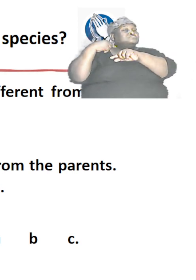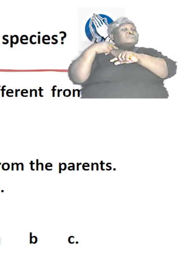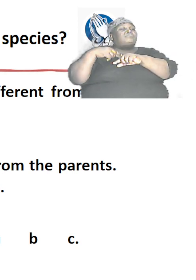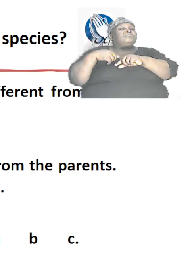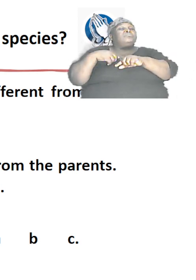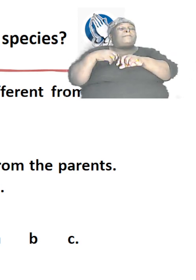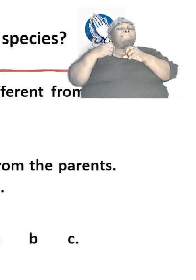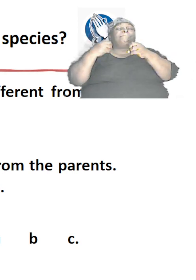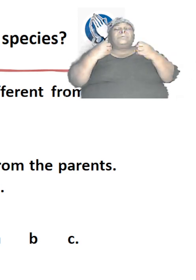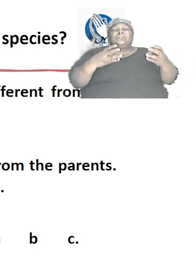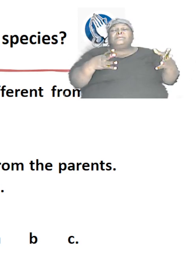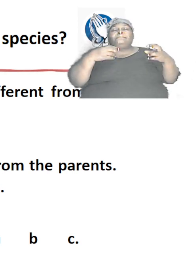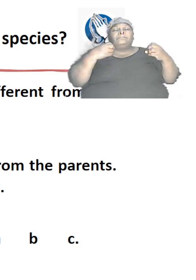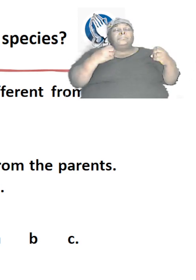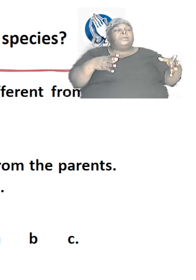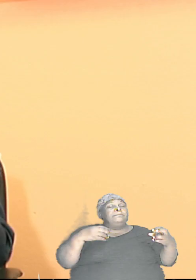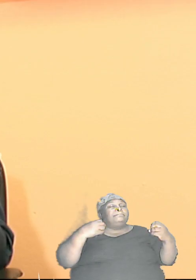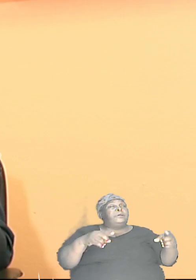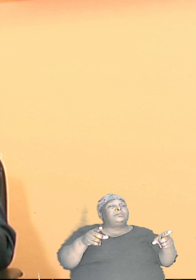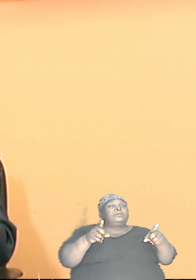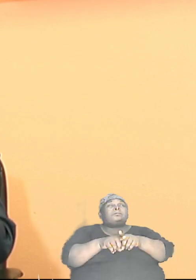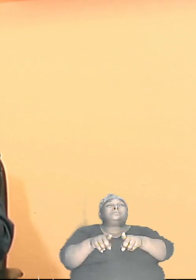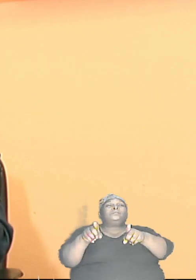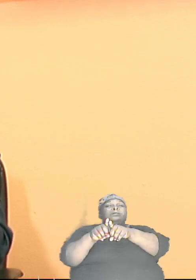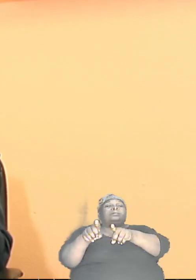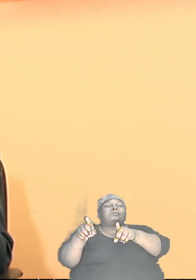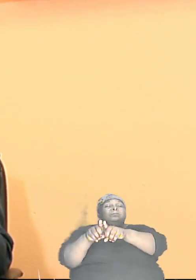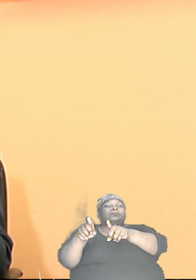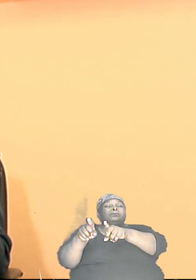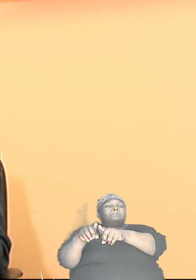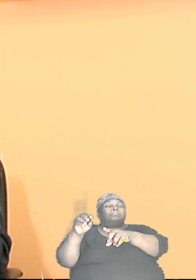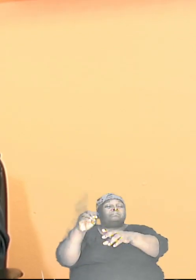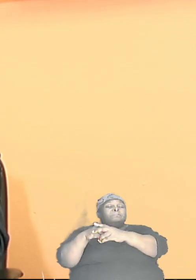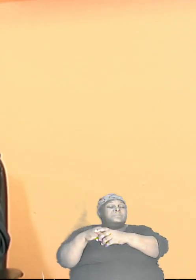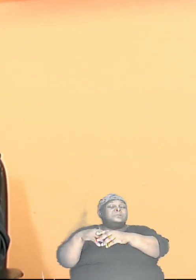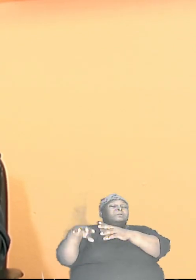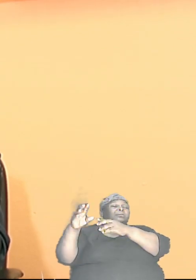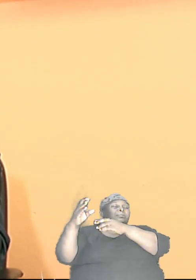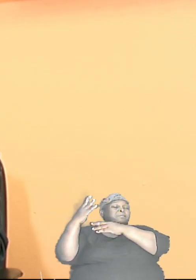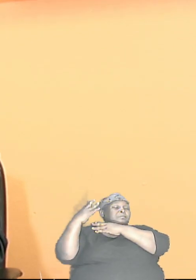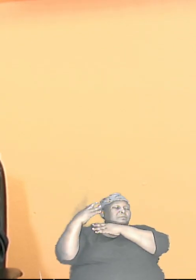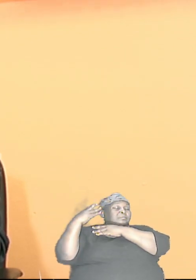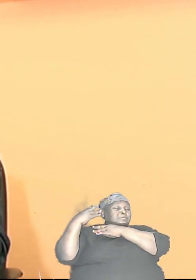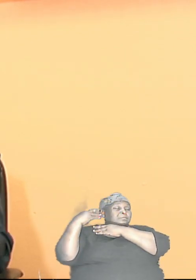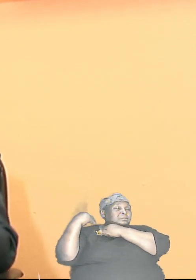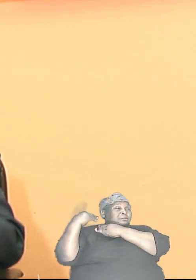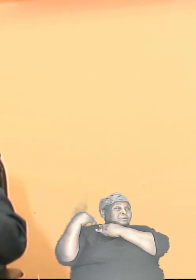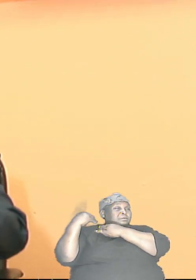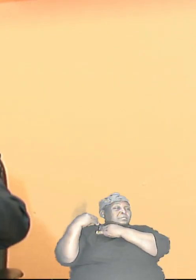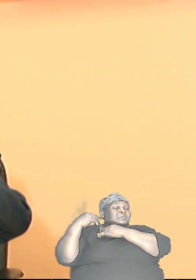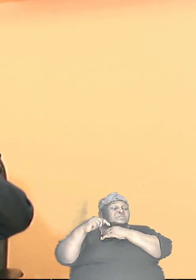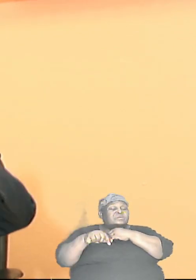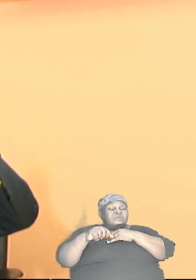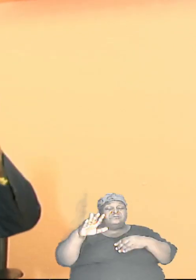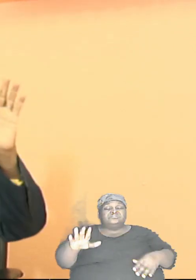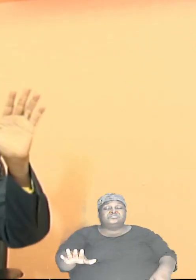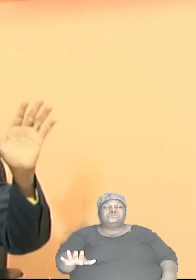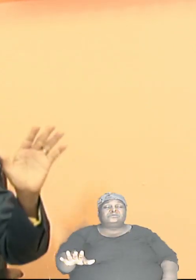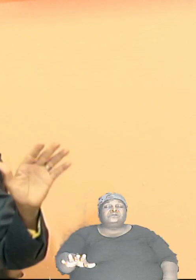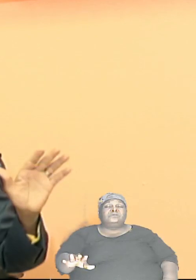a number of different genes in his pool. But this child, out of the